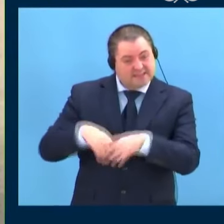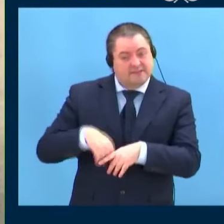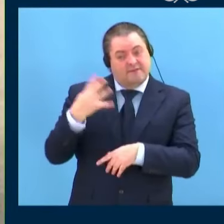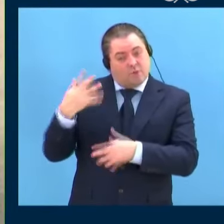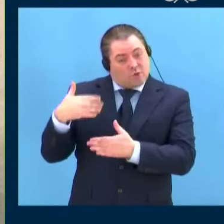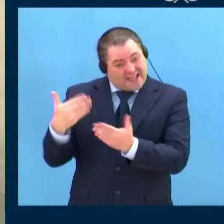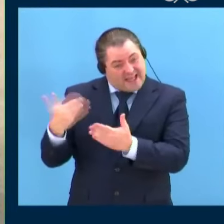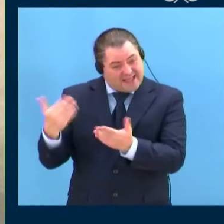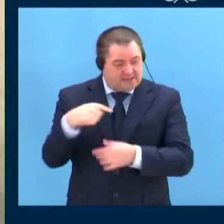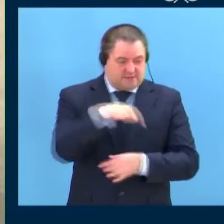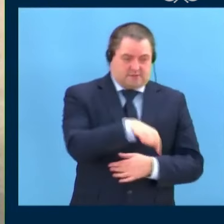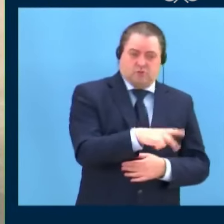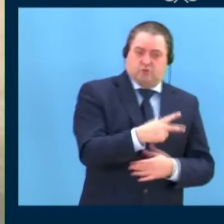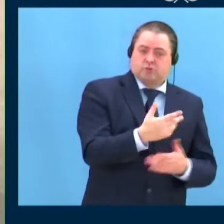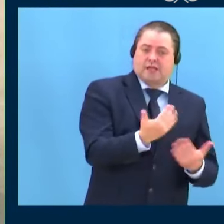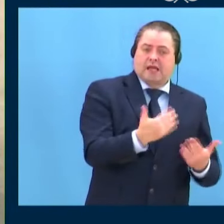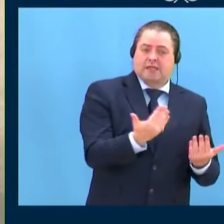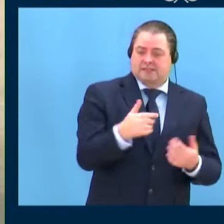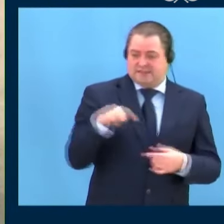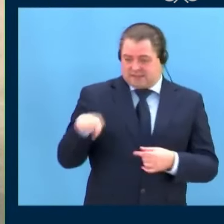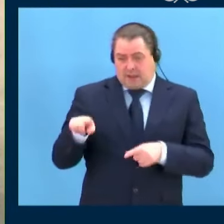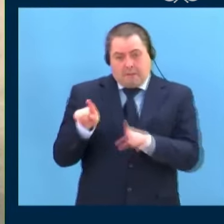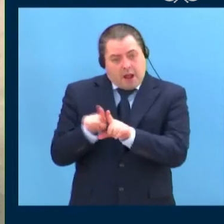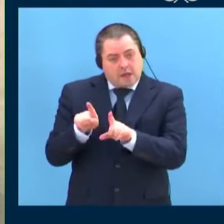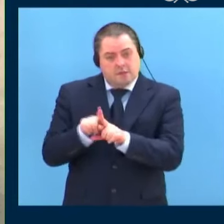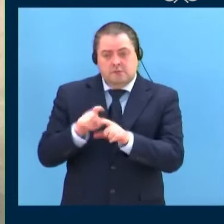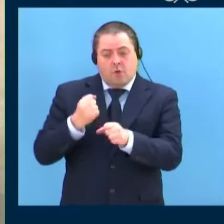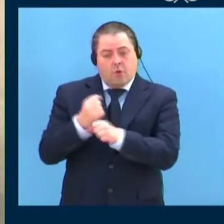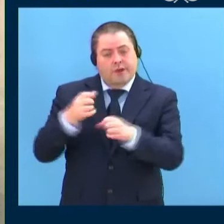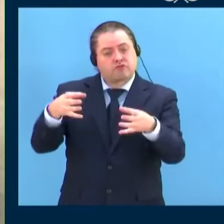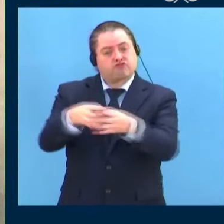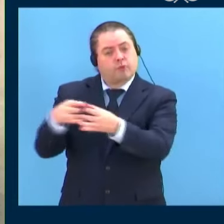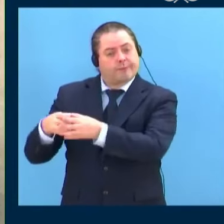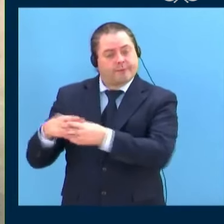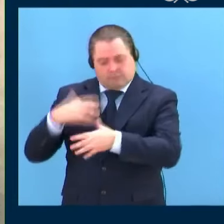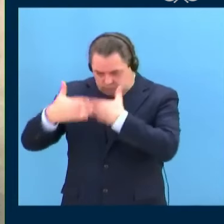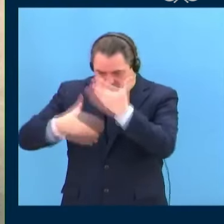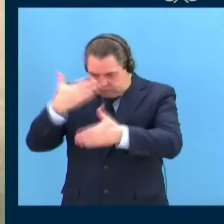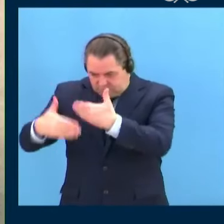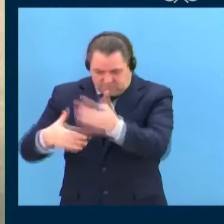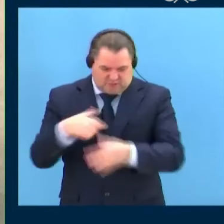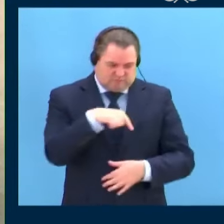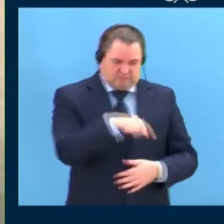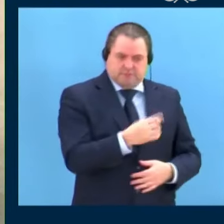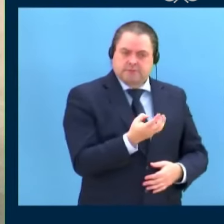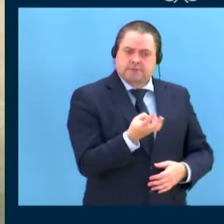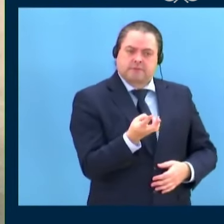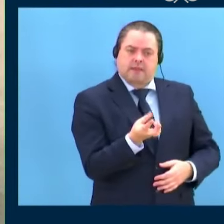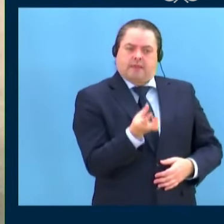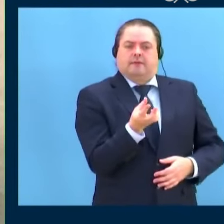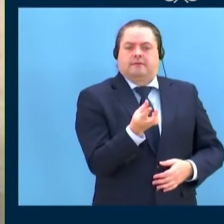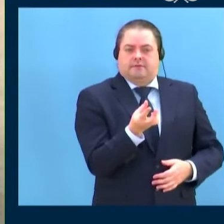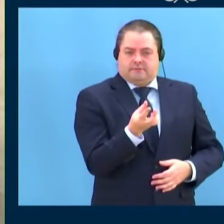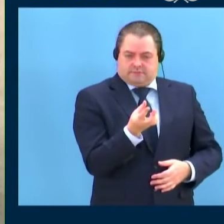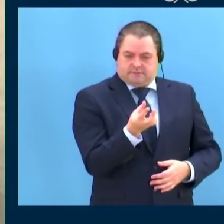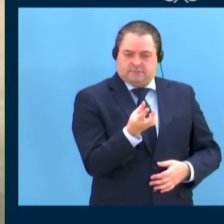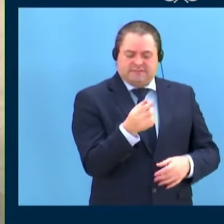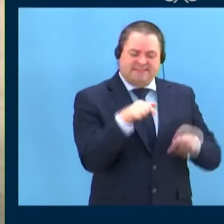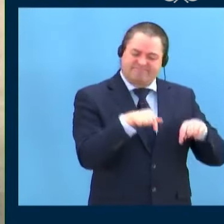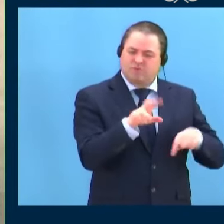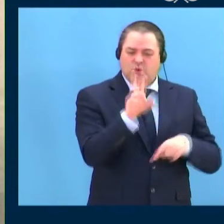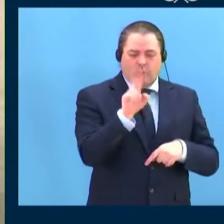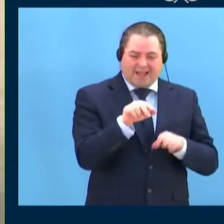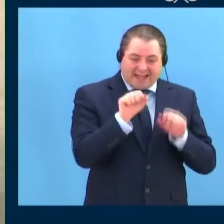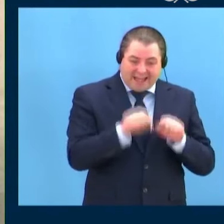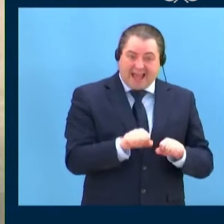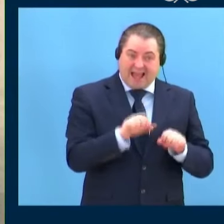respectively, plus dedicated working groups. There is simply not enough structural space at the UN for meaningful engagement